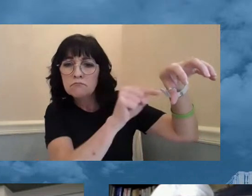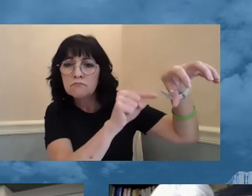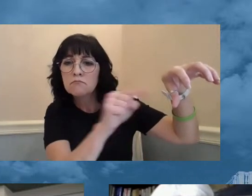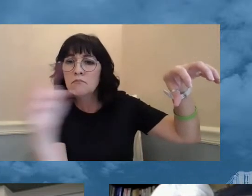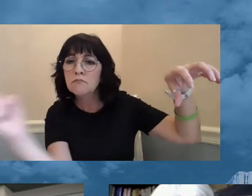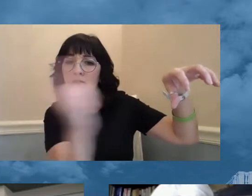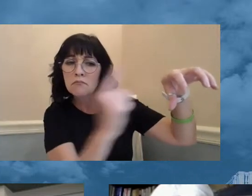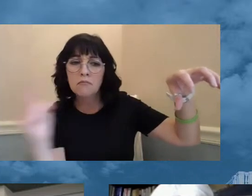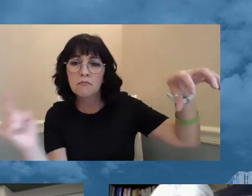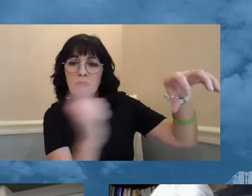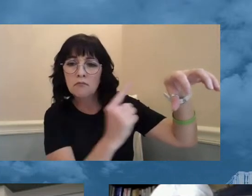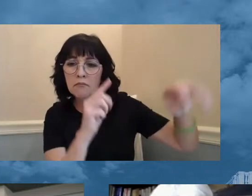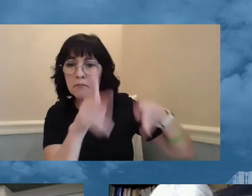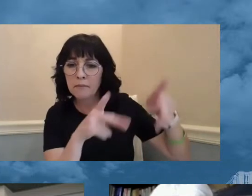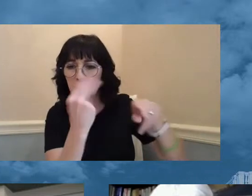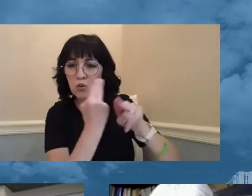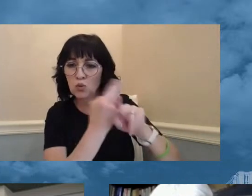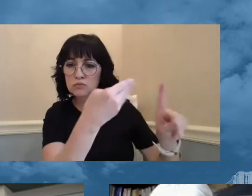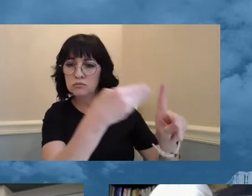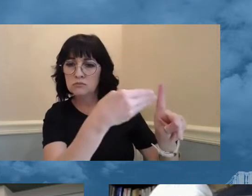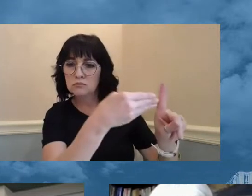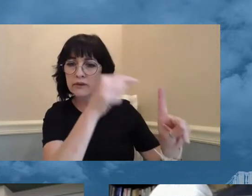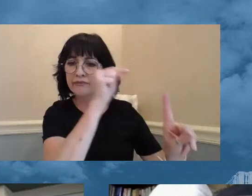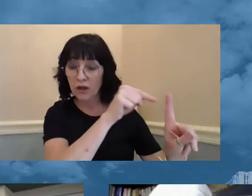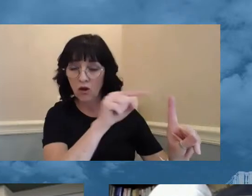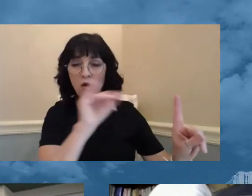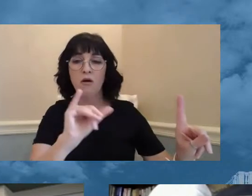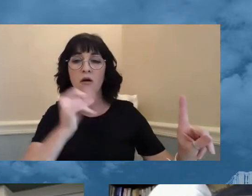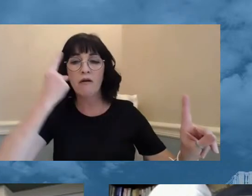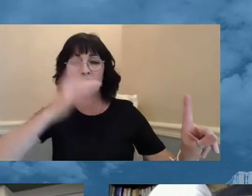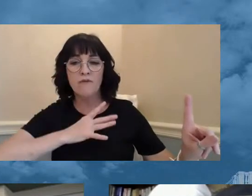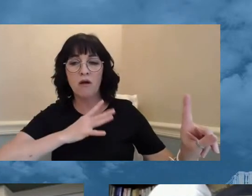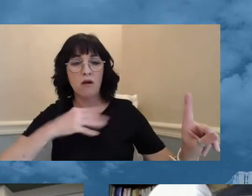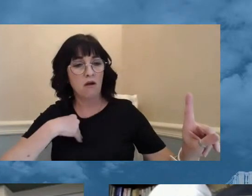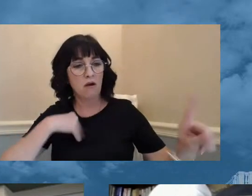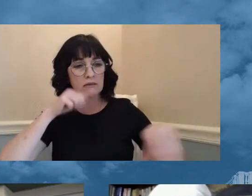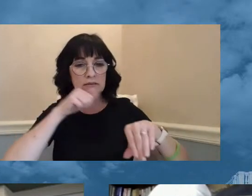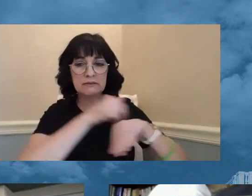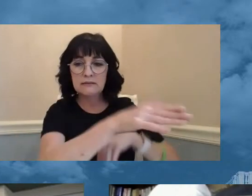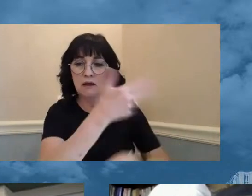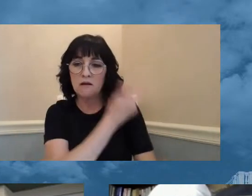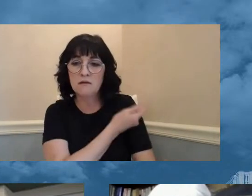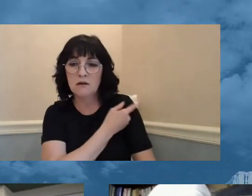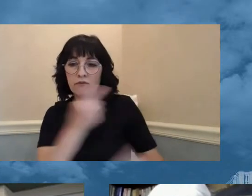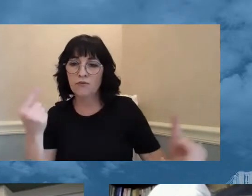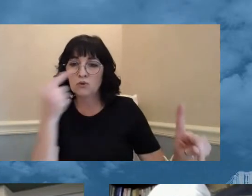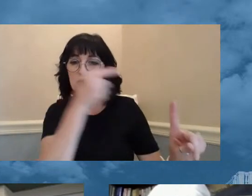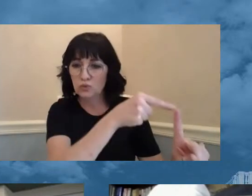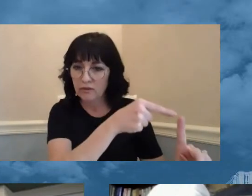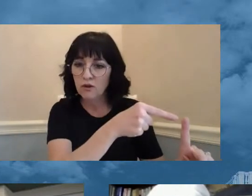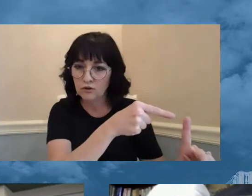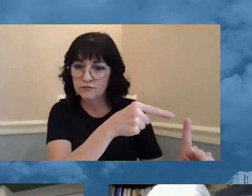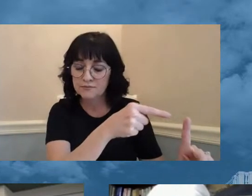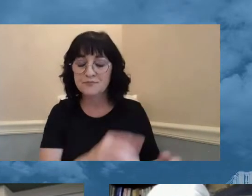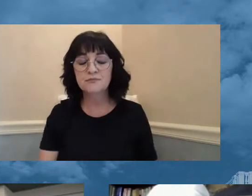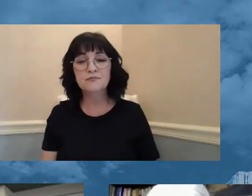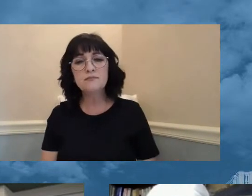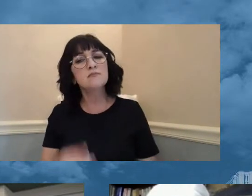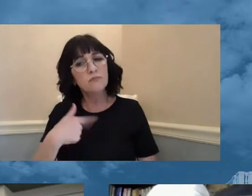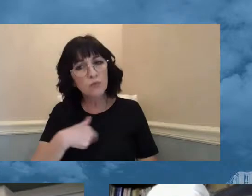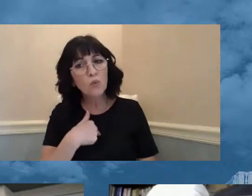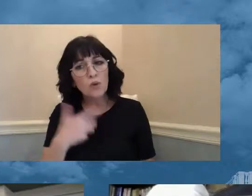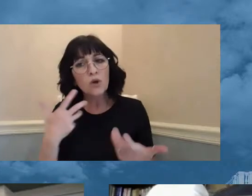I used today of our now our public health clinics being walk-up clinics, we're